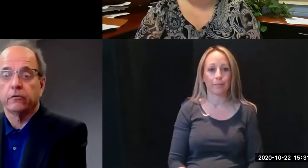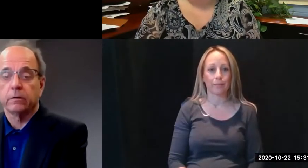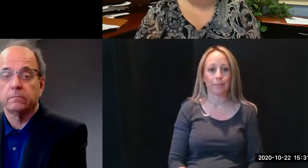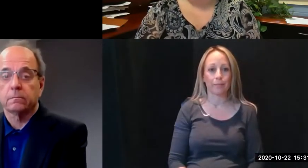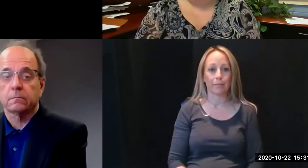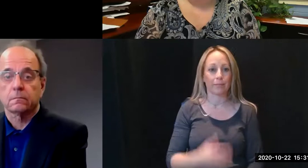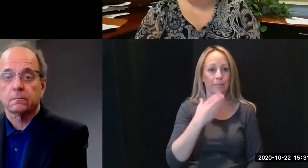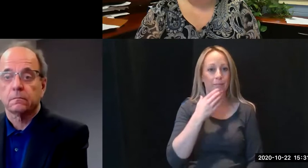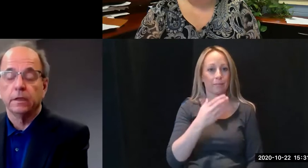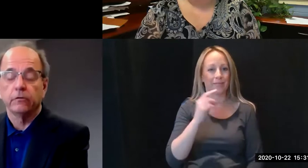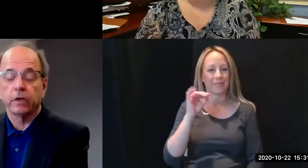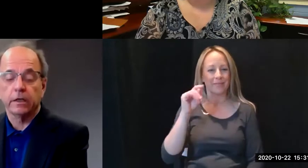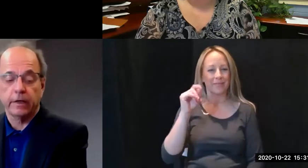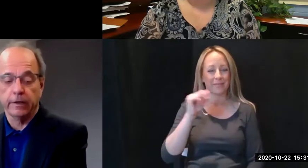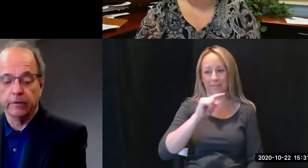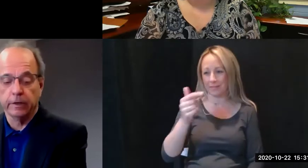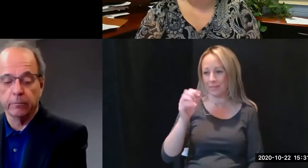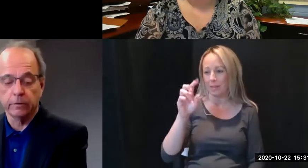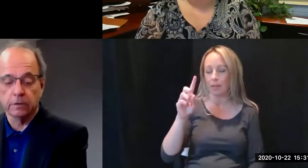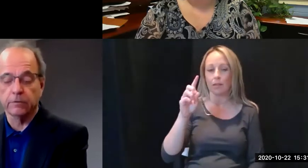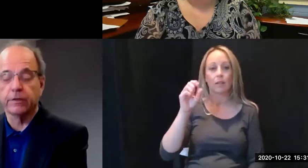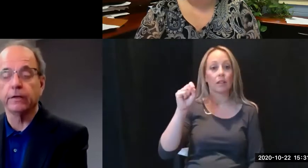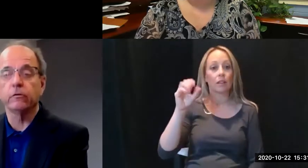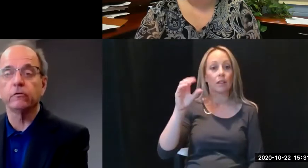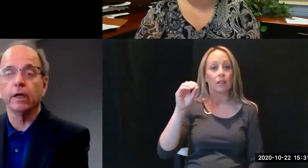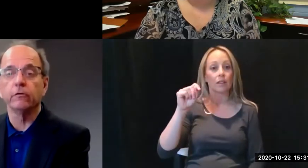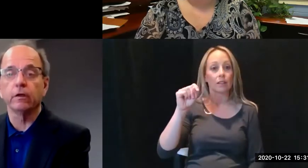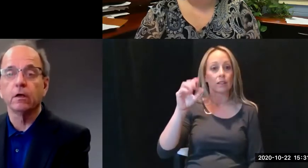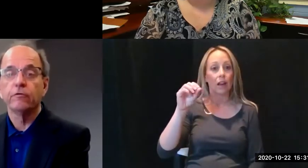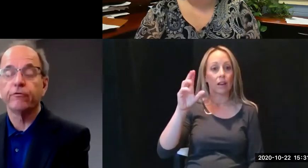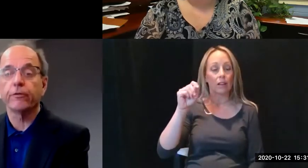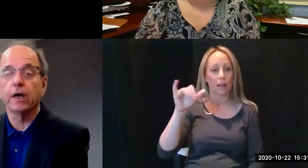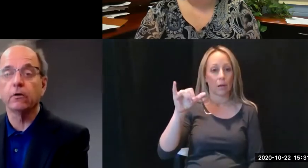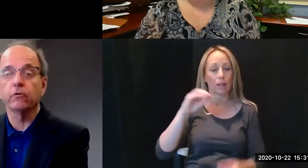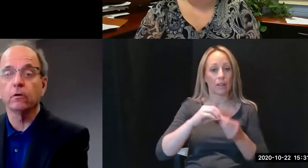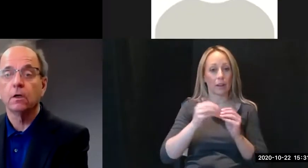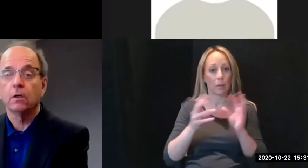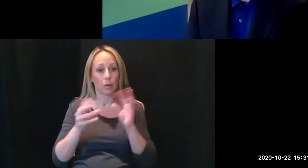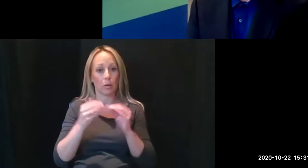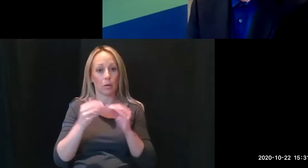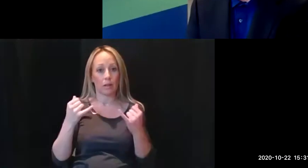Thank you, Nita. Ed? In Scott County, the number of cases stands at